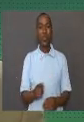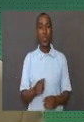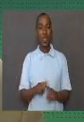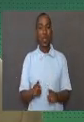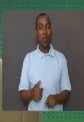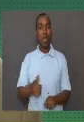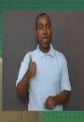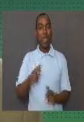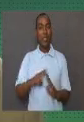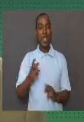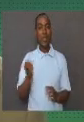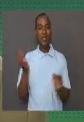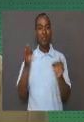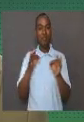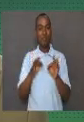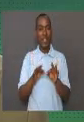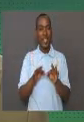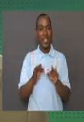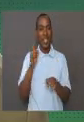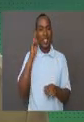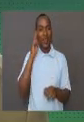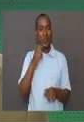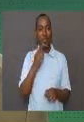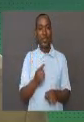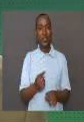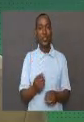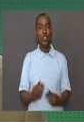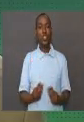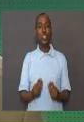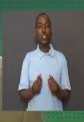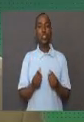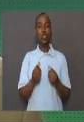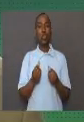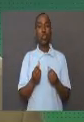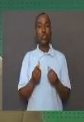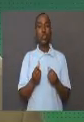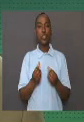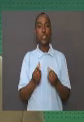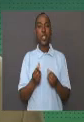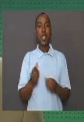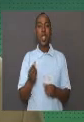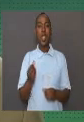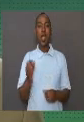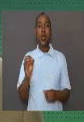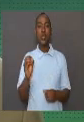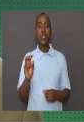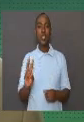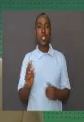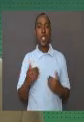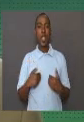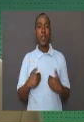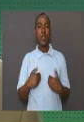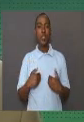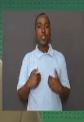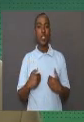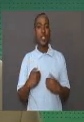one last important fact to remember is that yeast has the ability to respire